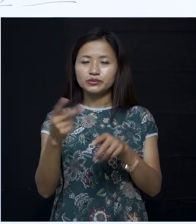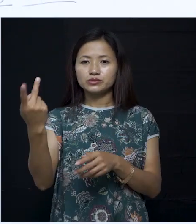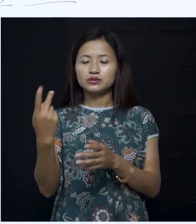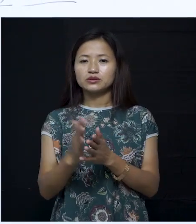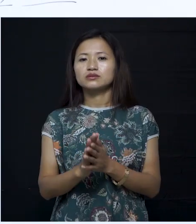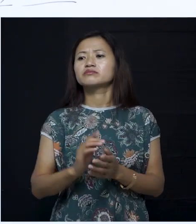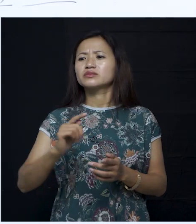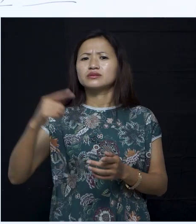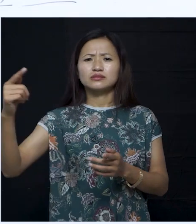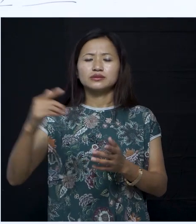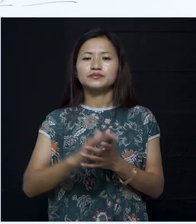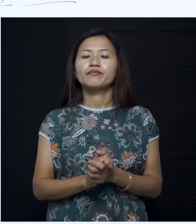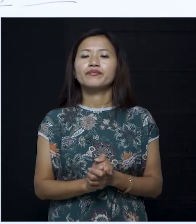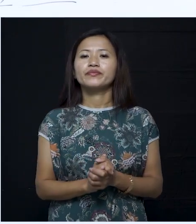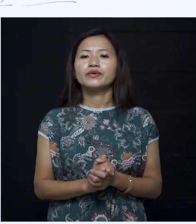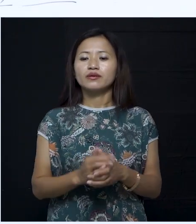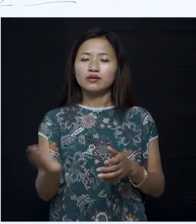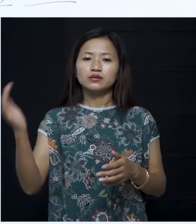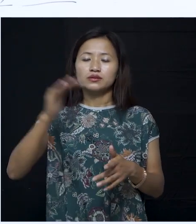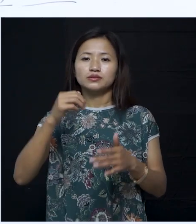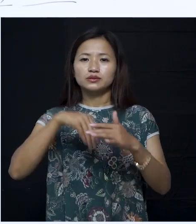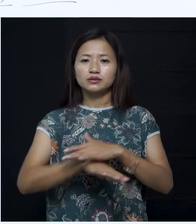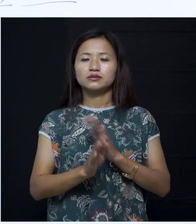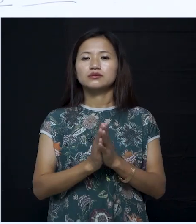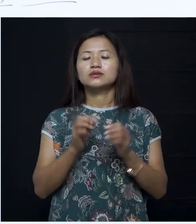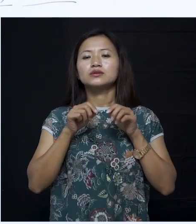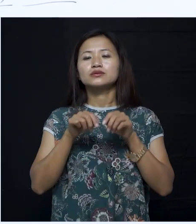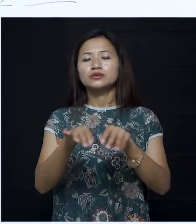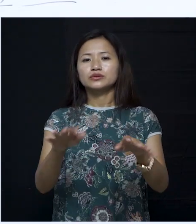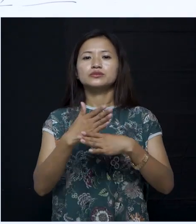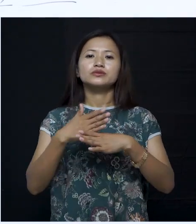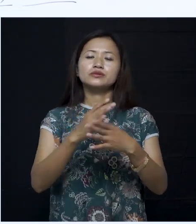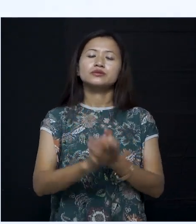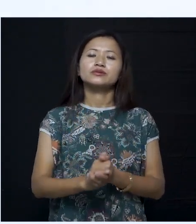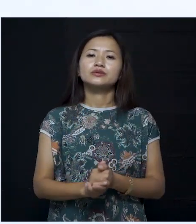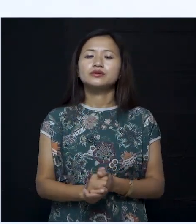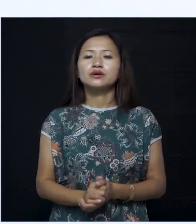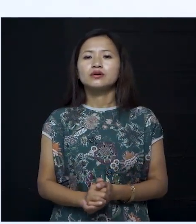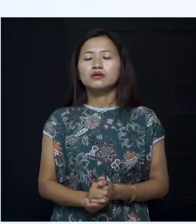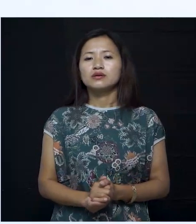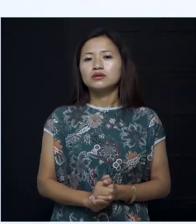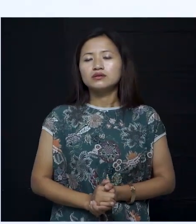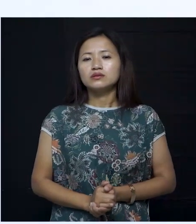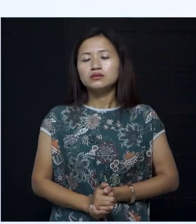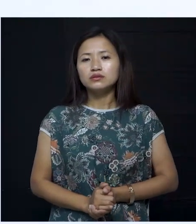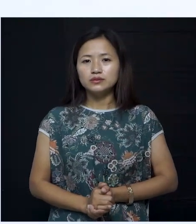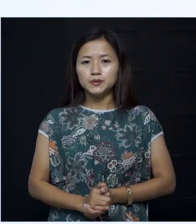neither, either. Those are the things that comes under distributive determiners, okay? One thing that